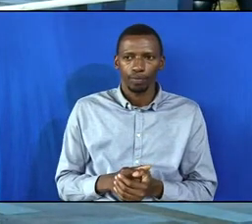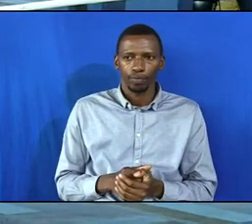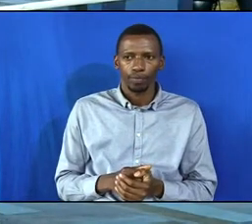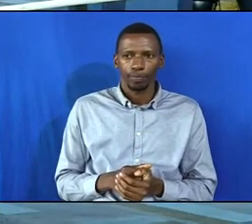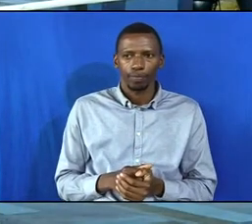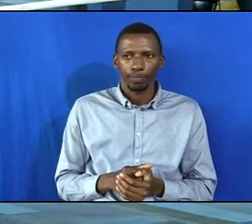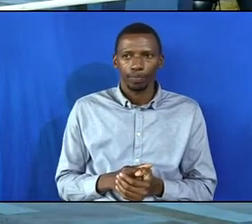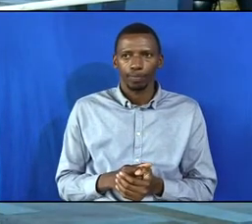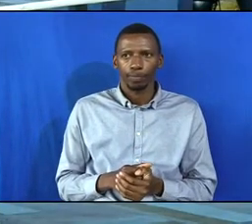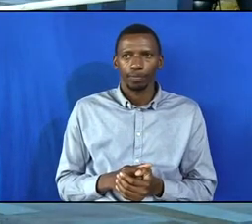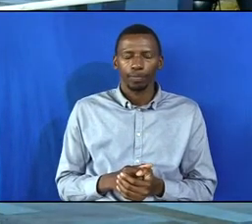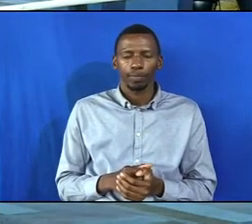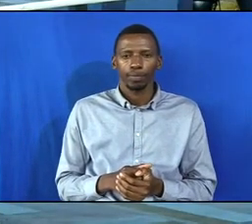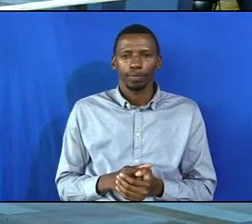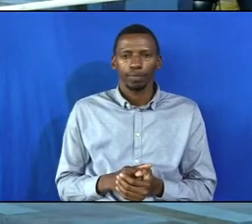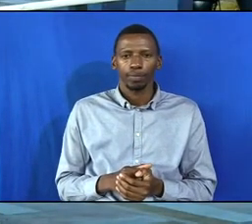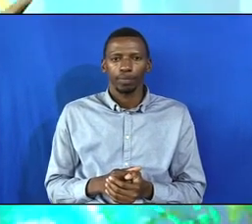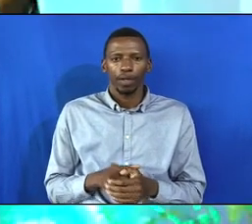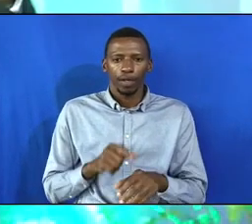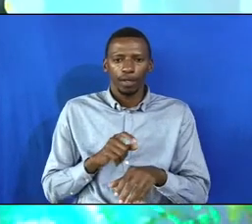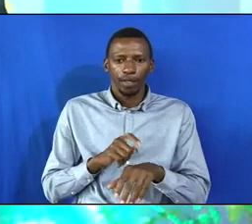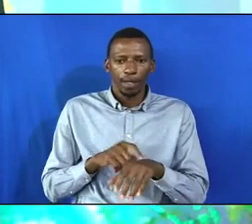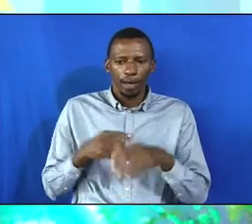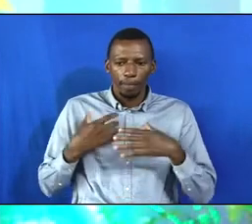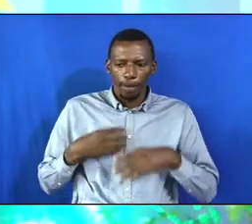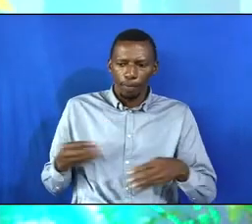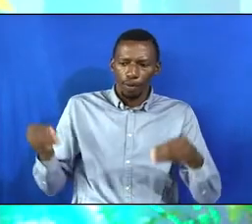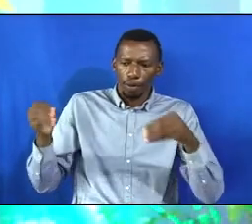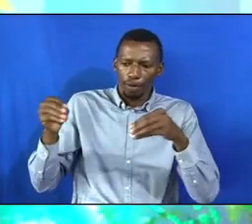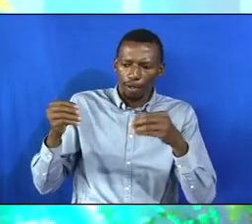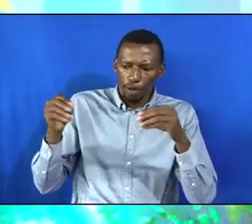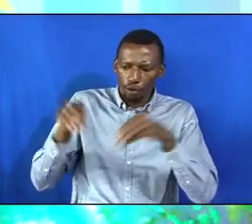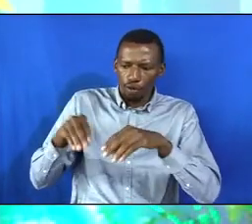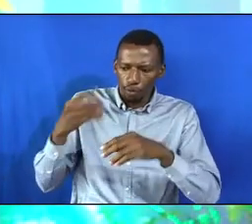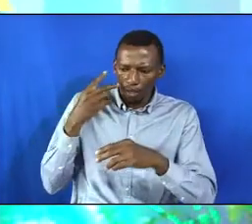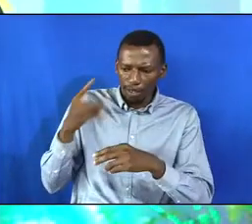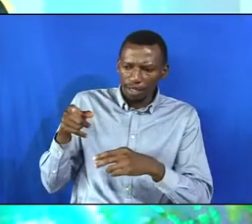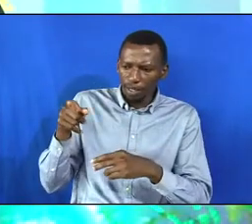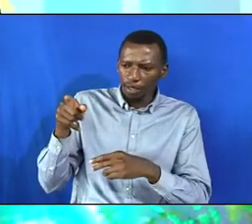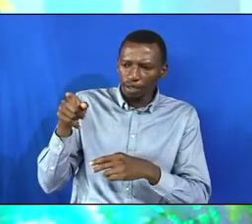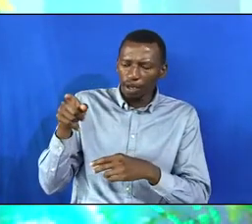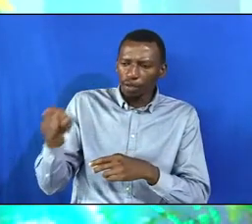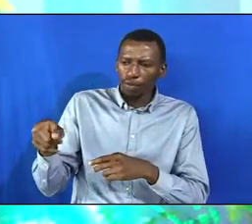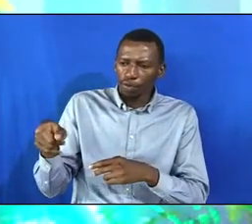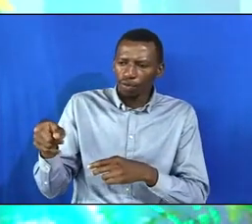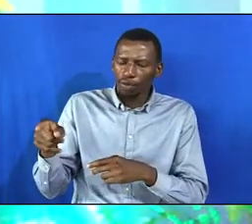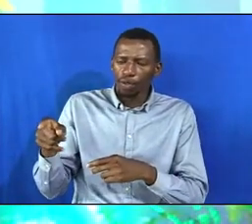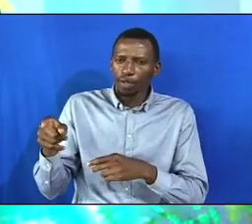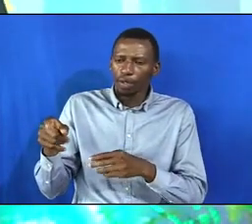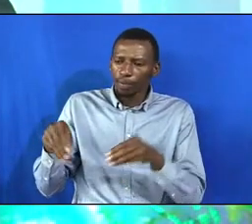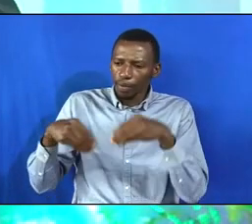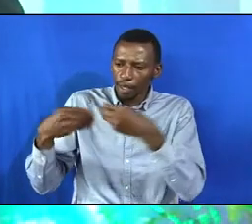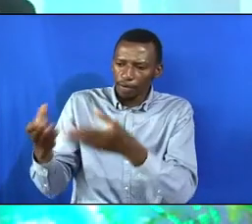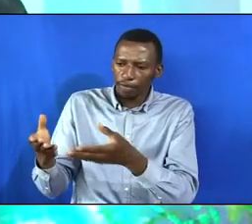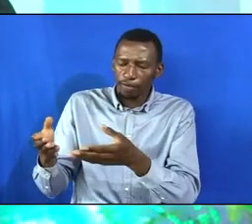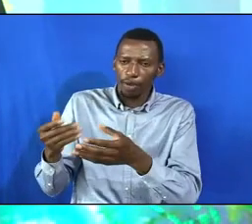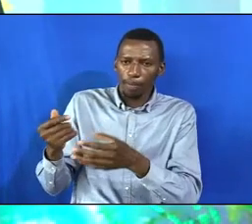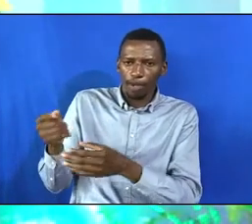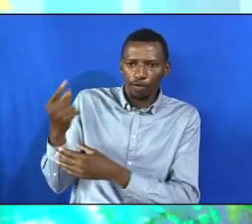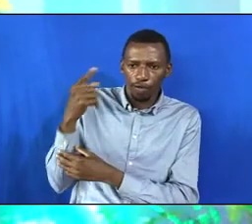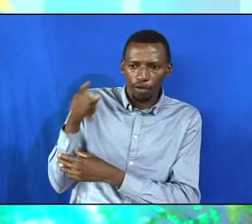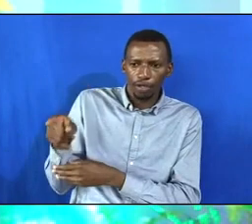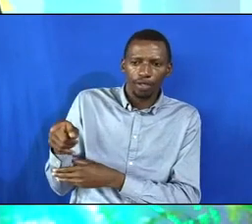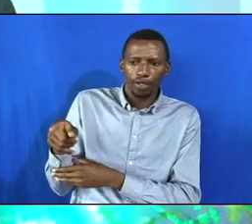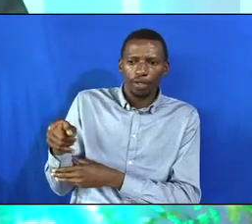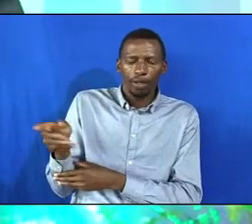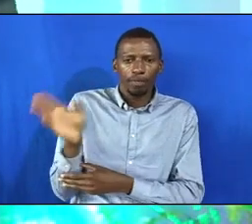learn that, where she saw fire. They summoned her. You told us you were in a